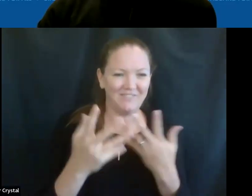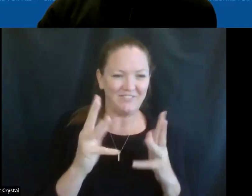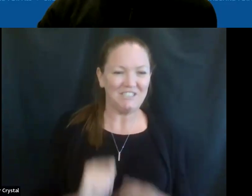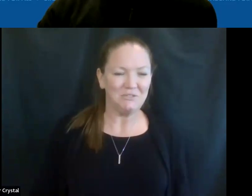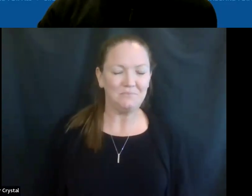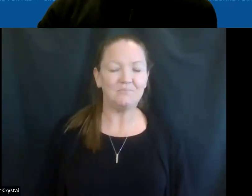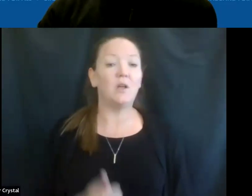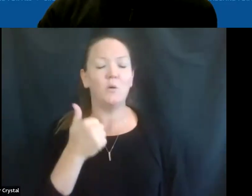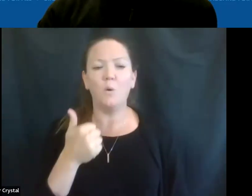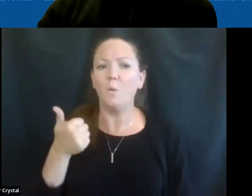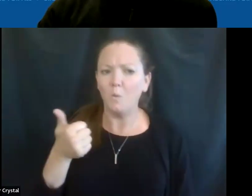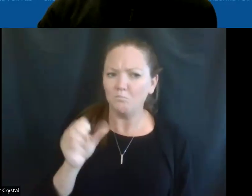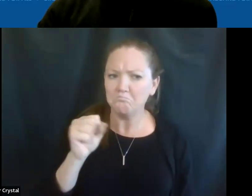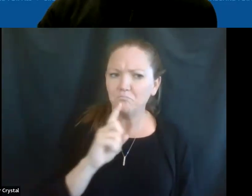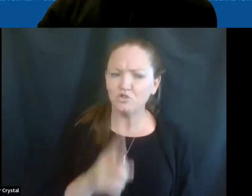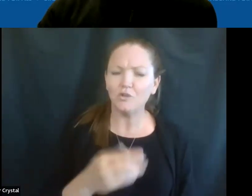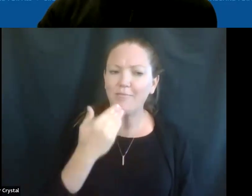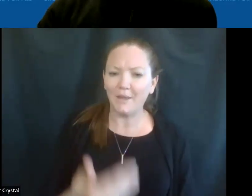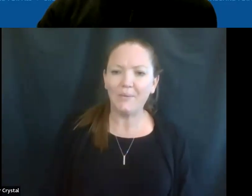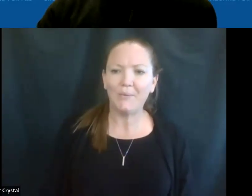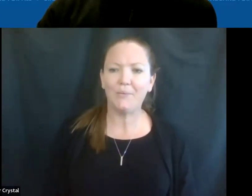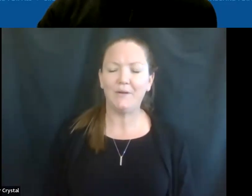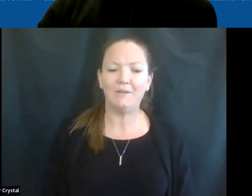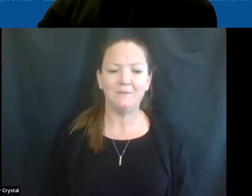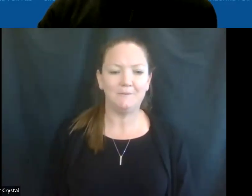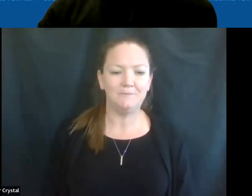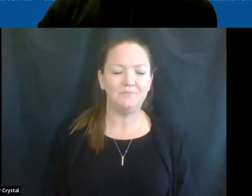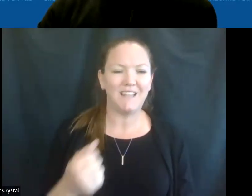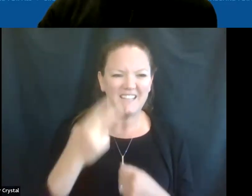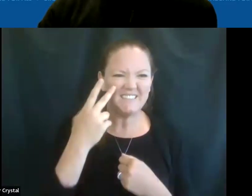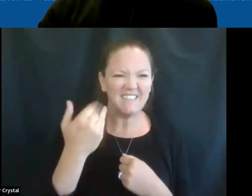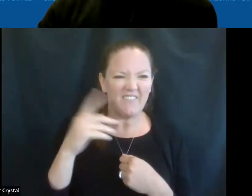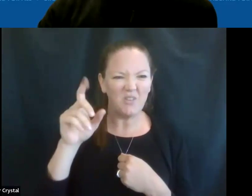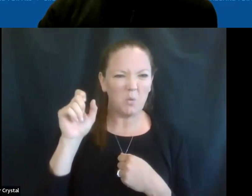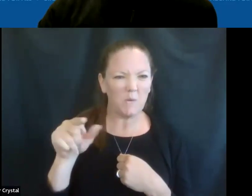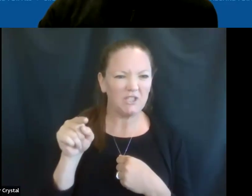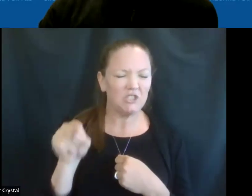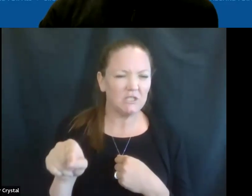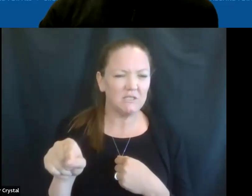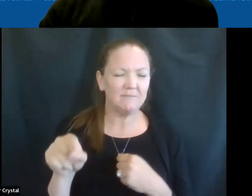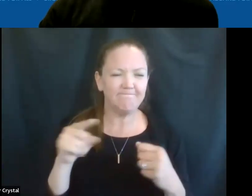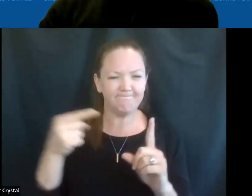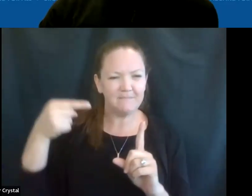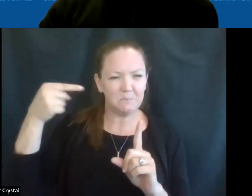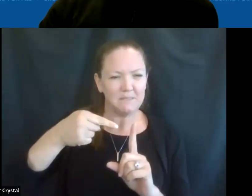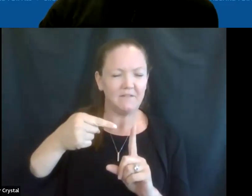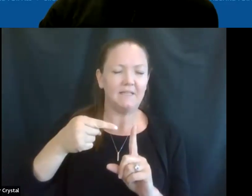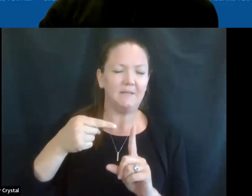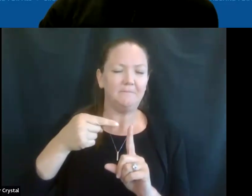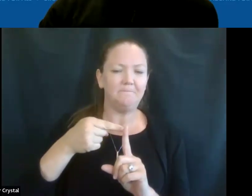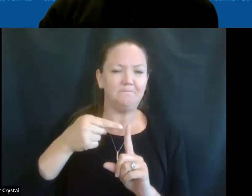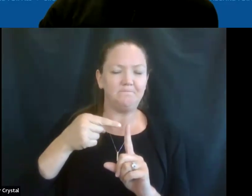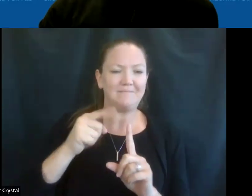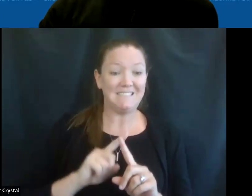Back to yours. Yeah, sure. Yeah, thank you. I do see there's another question specifically around the